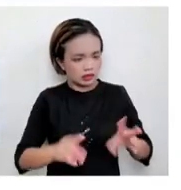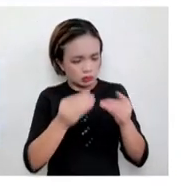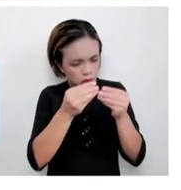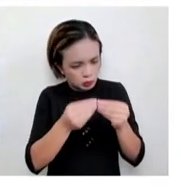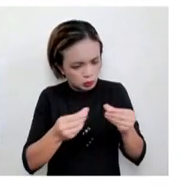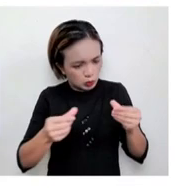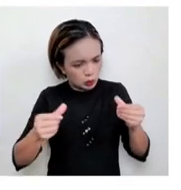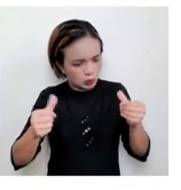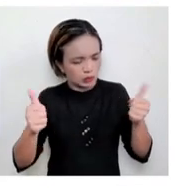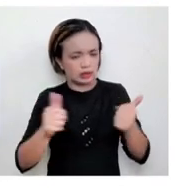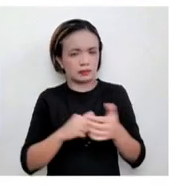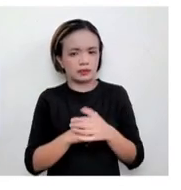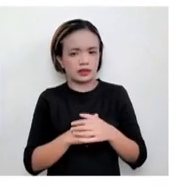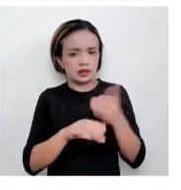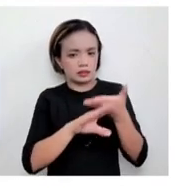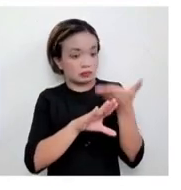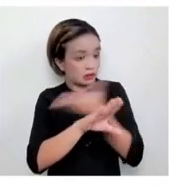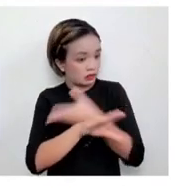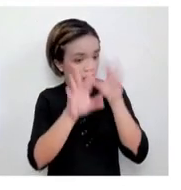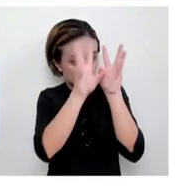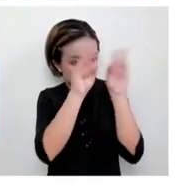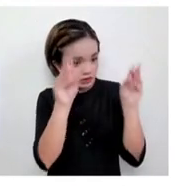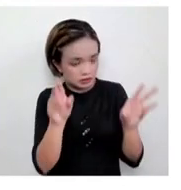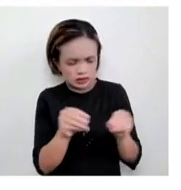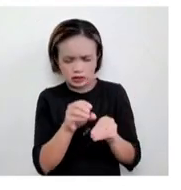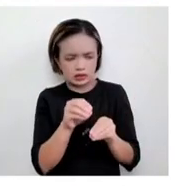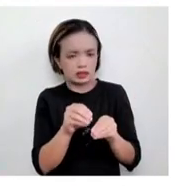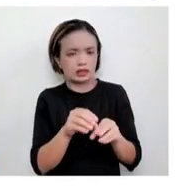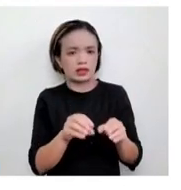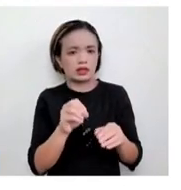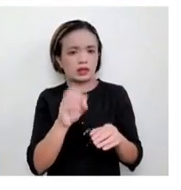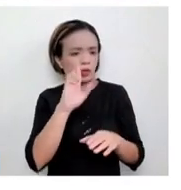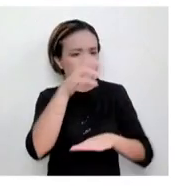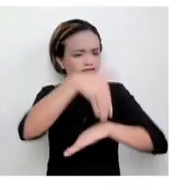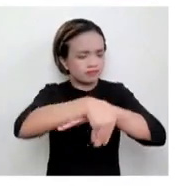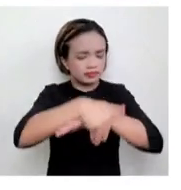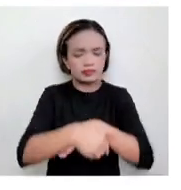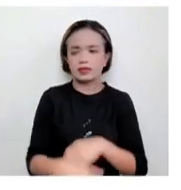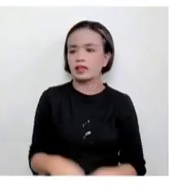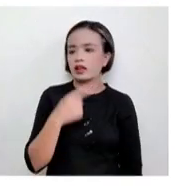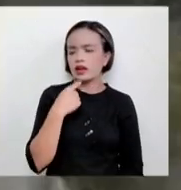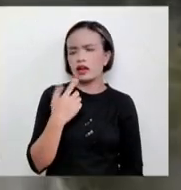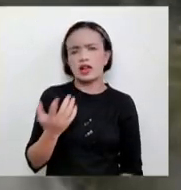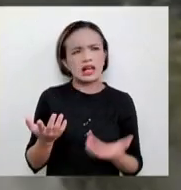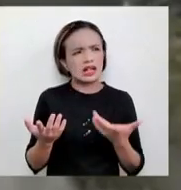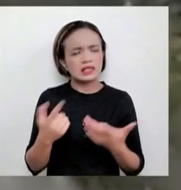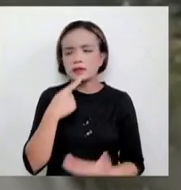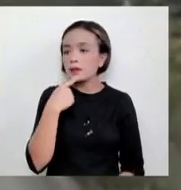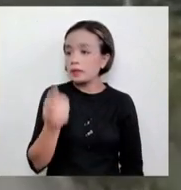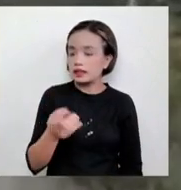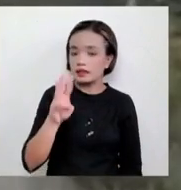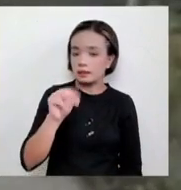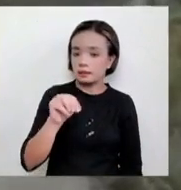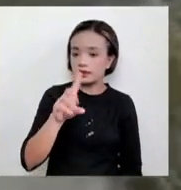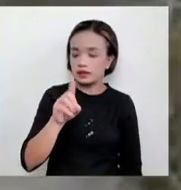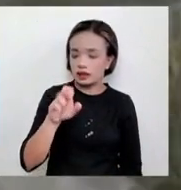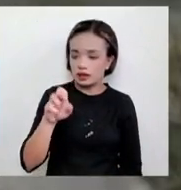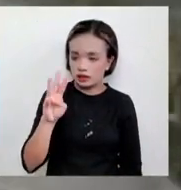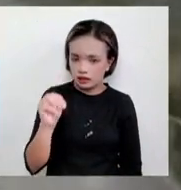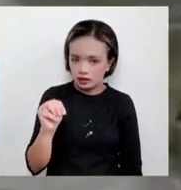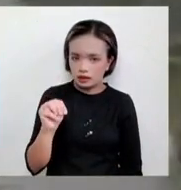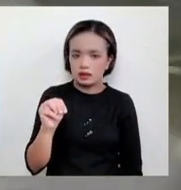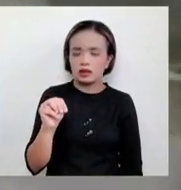up before Christmas Day or even Christmas Eve, Dennis? According to MDRM Head Joey